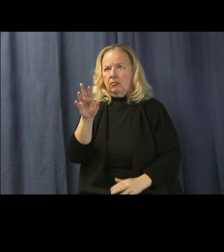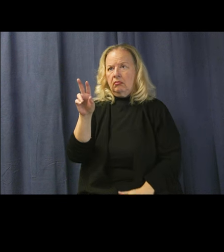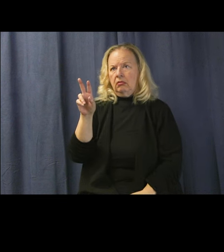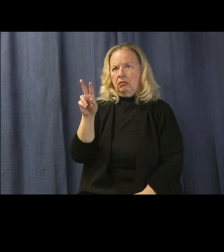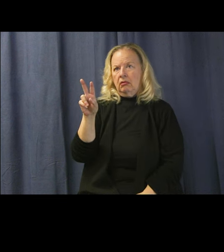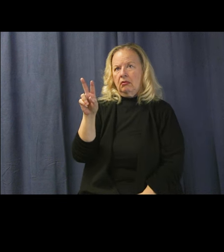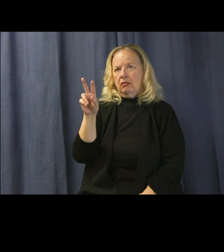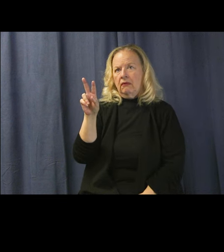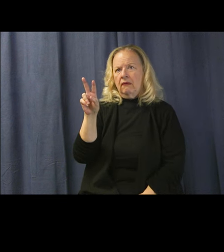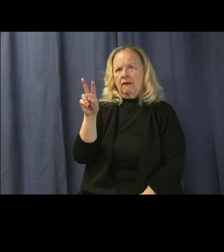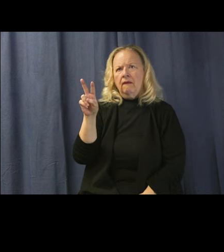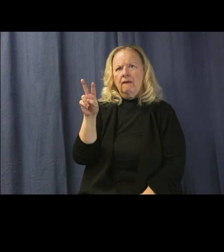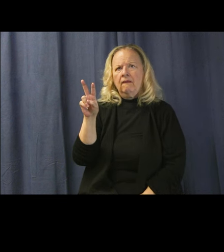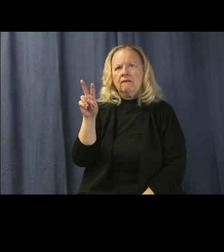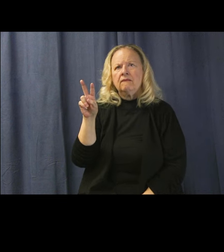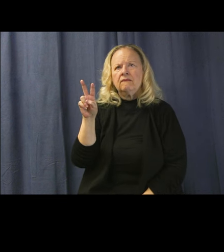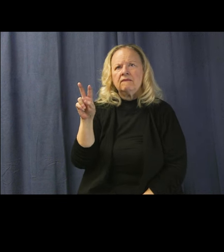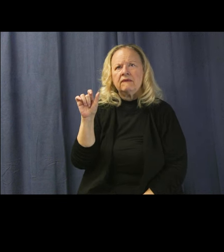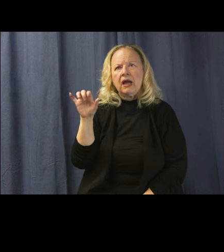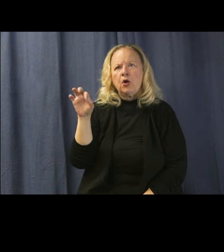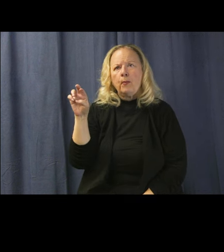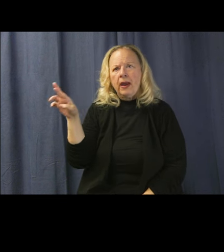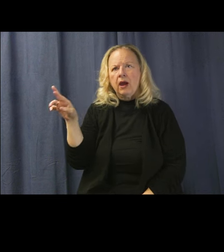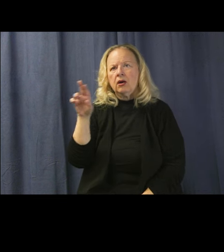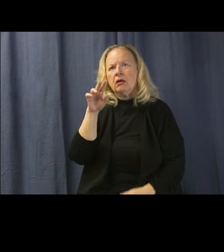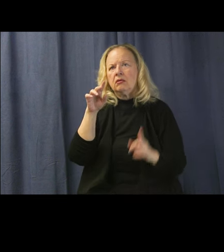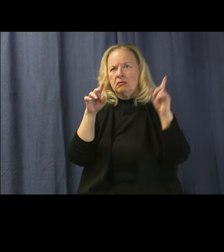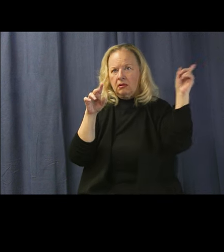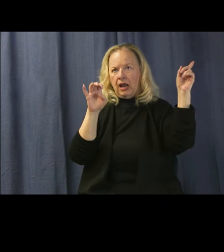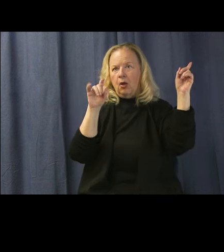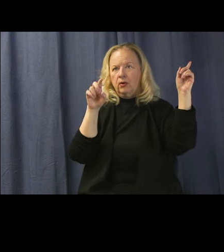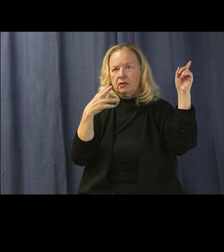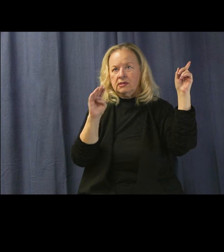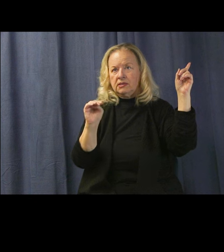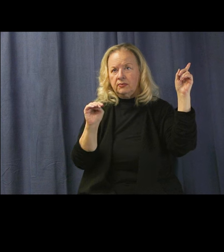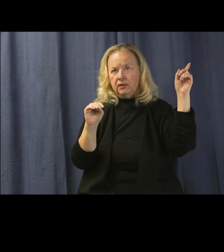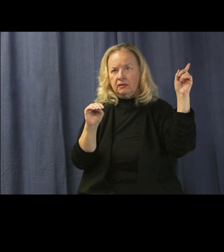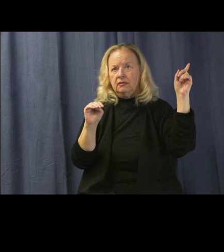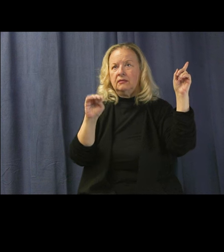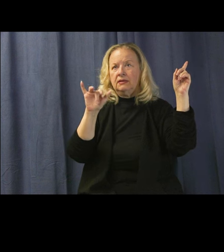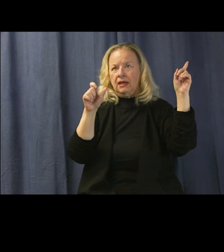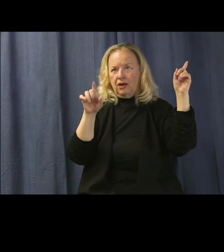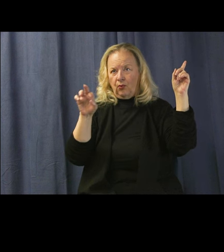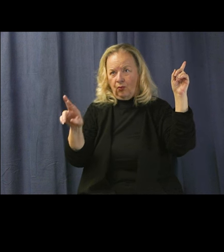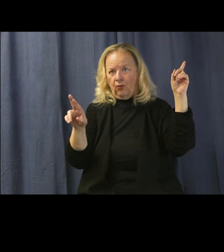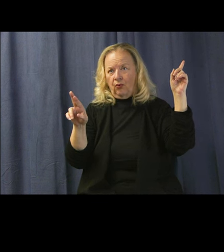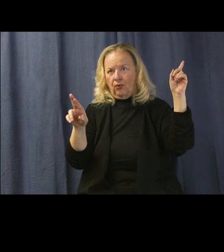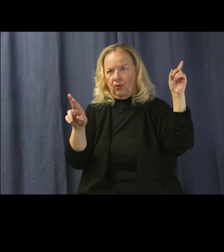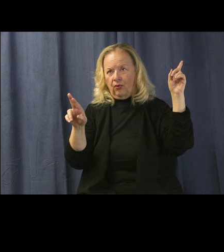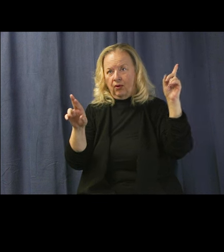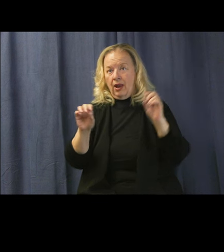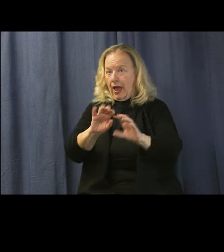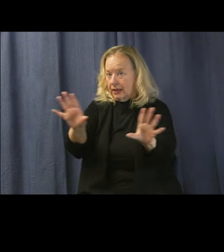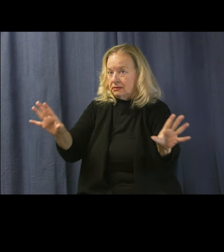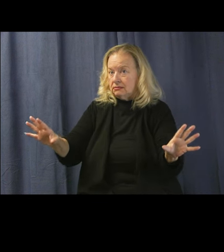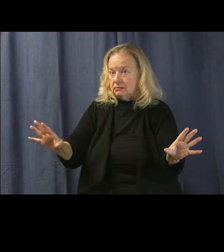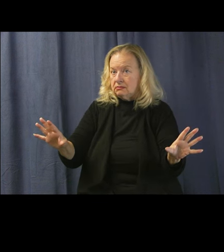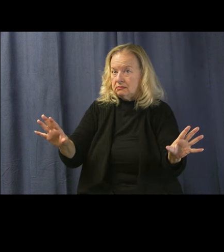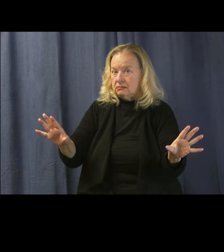Vayomer said, Elohim, God, Yehi Or, exist